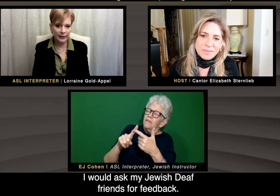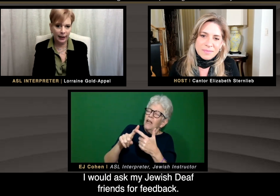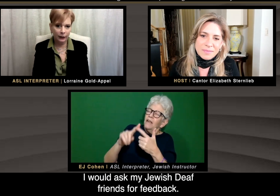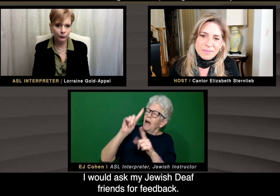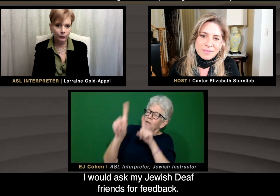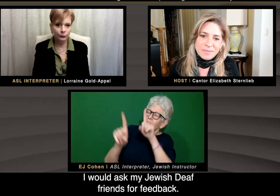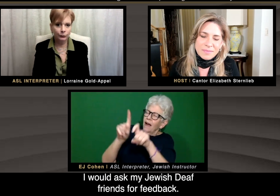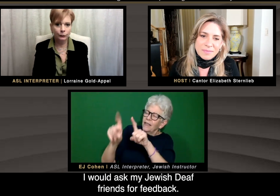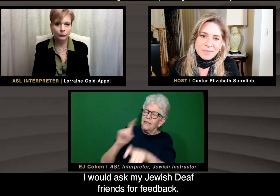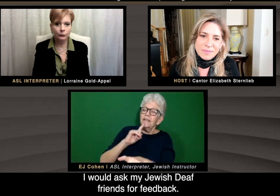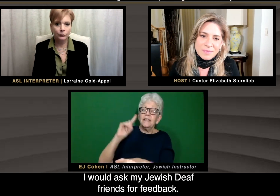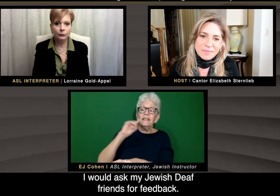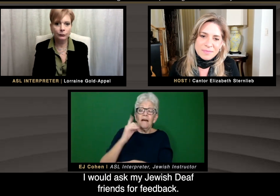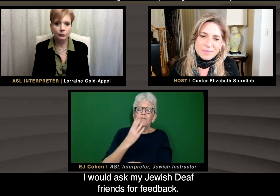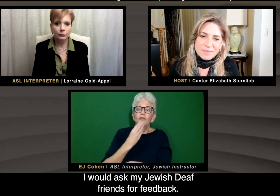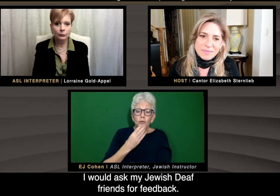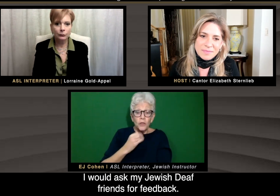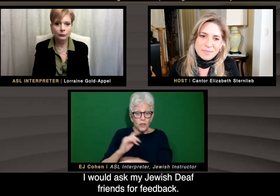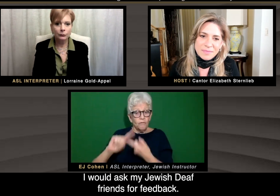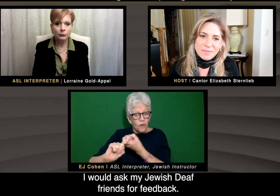into ASL.